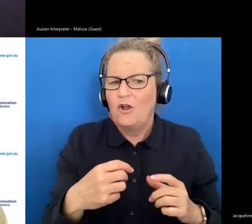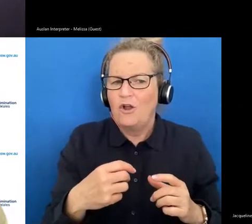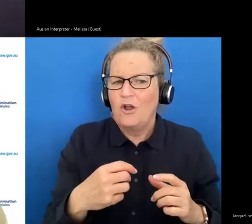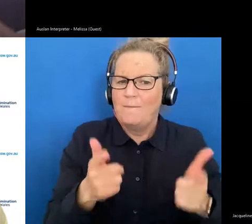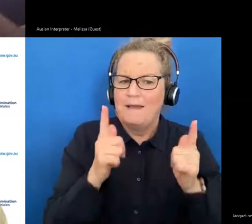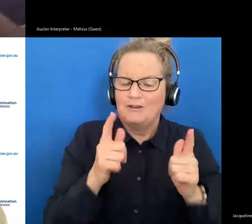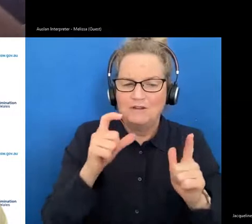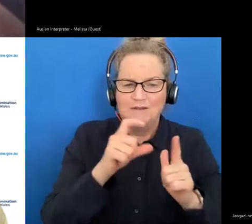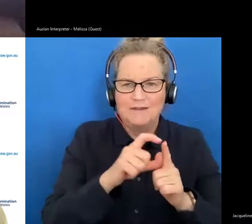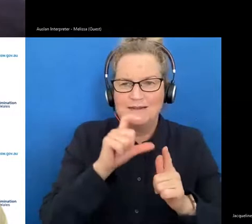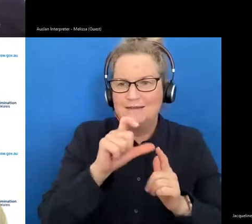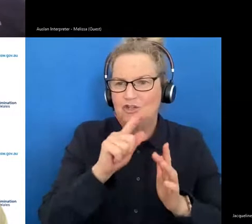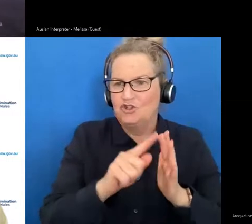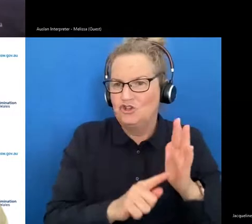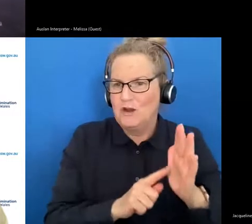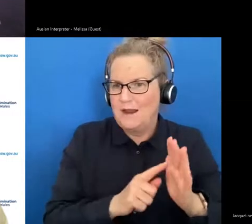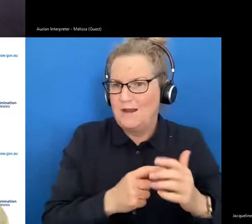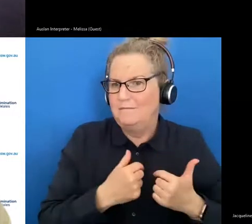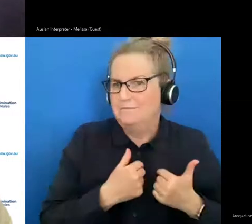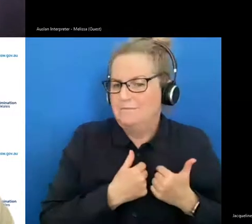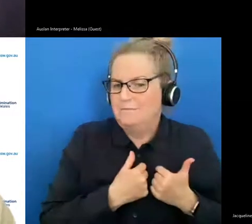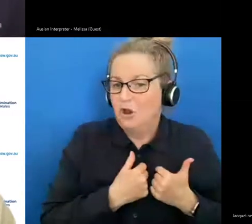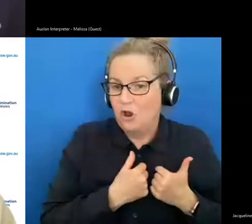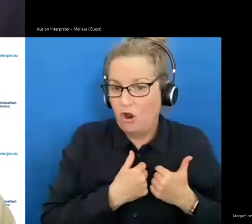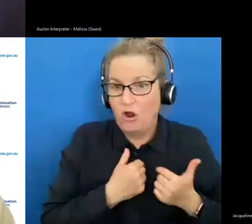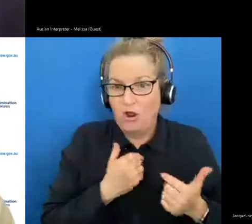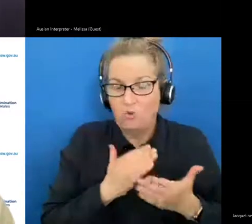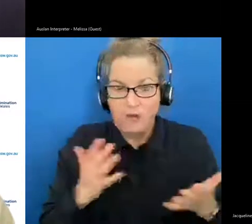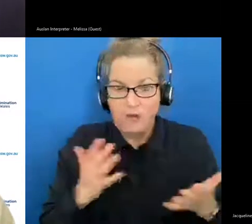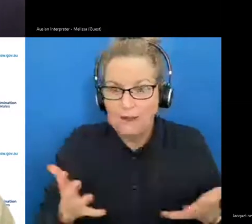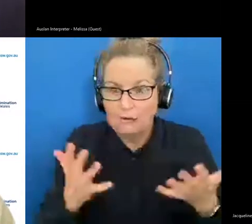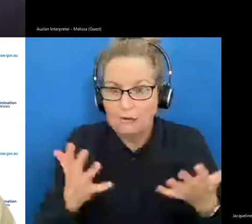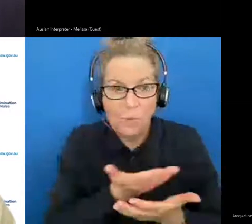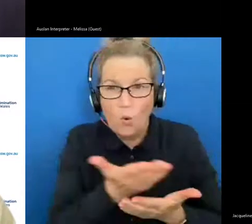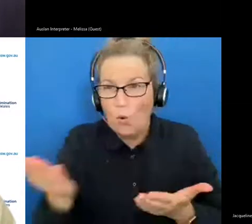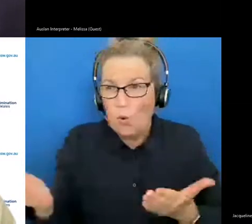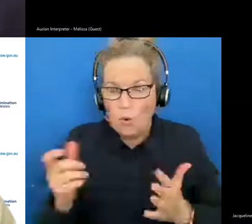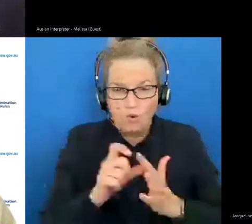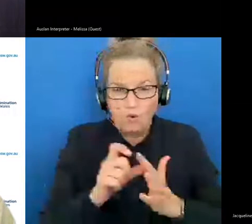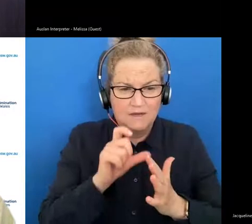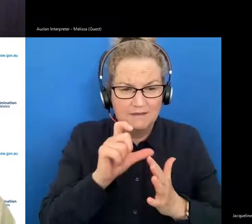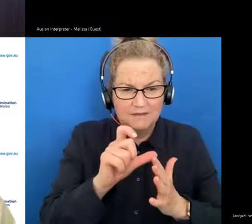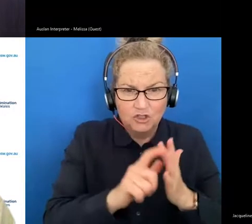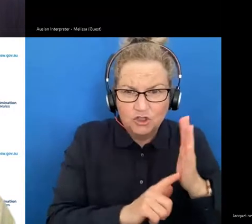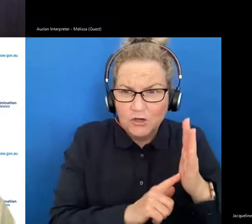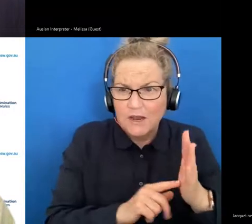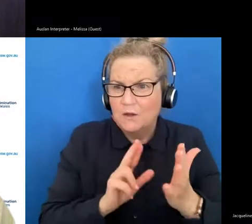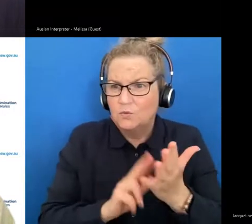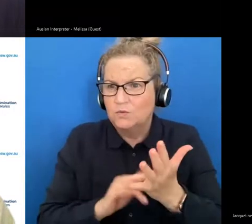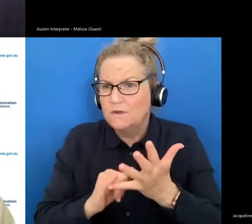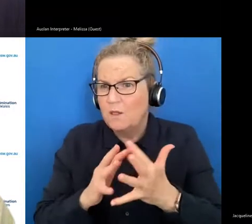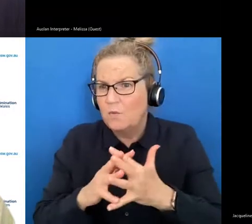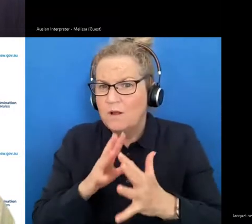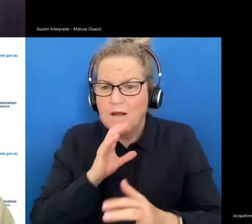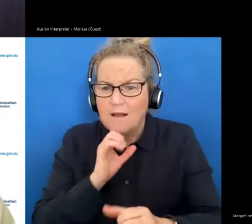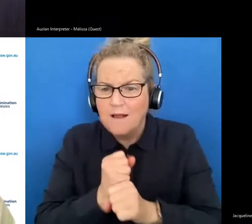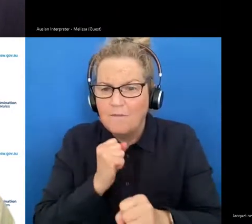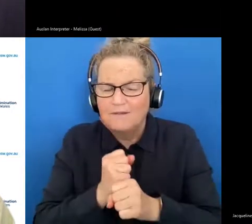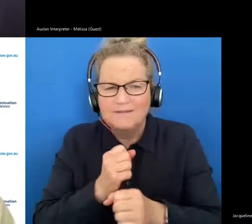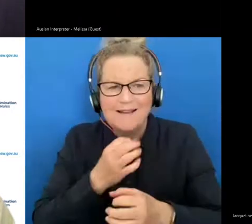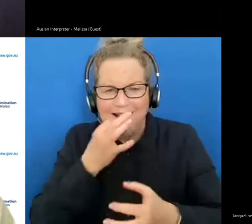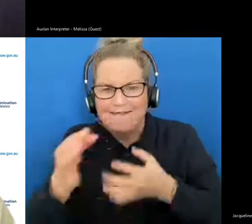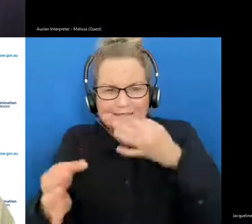DCJ. So, I really encourage everybody across DCJ and New South Wales government to seek as much information and